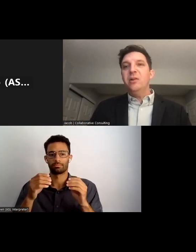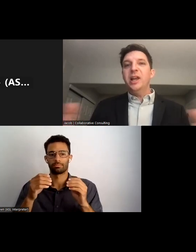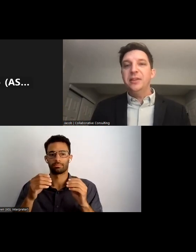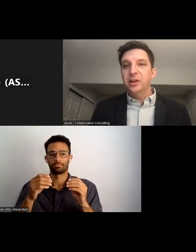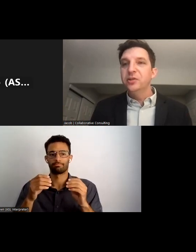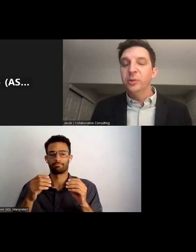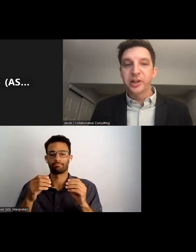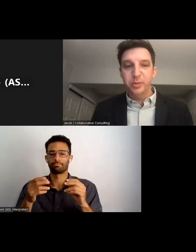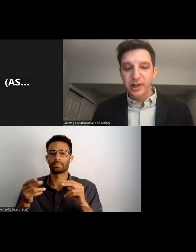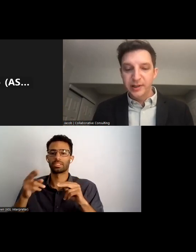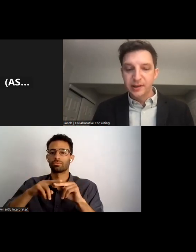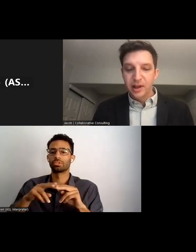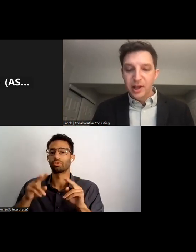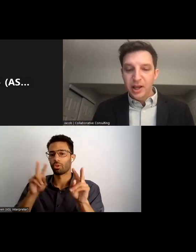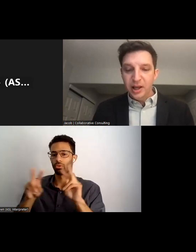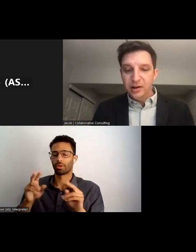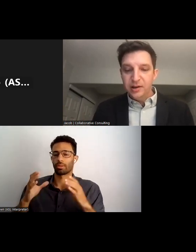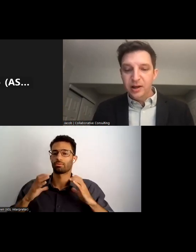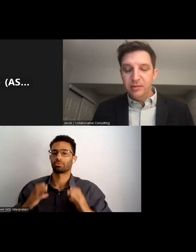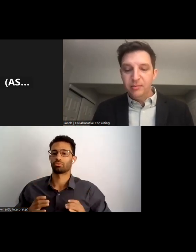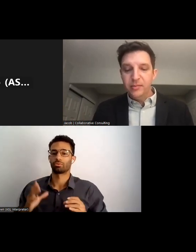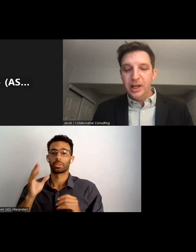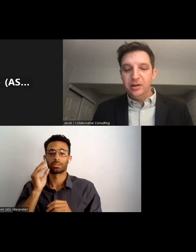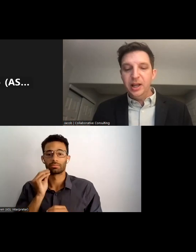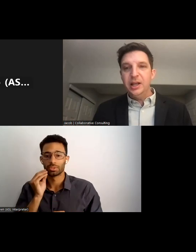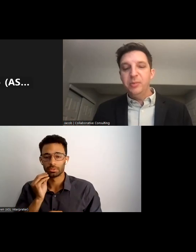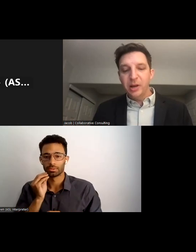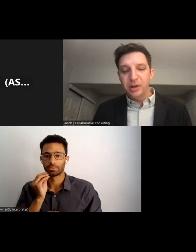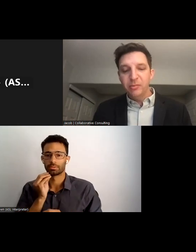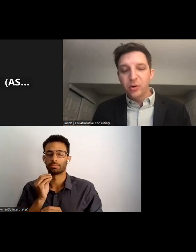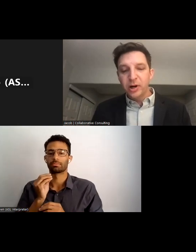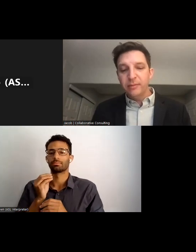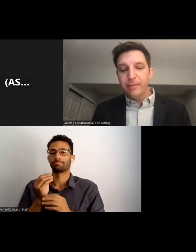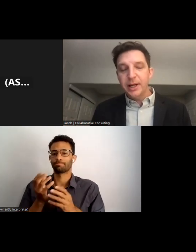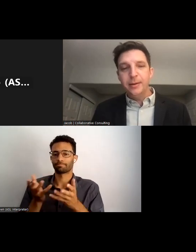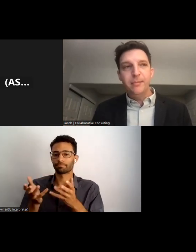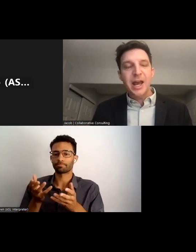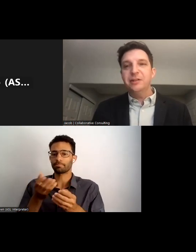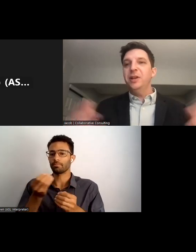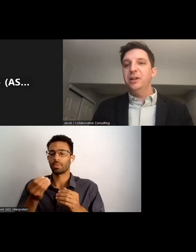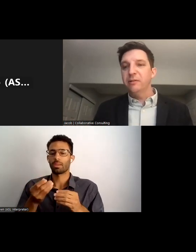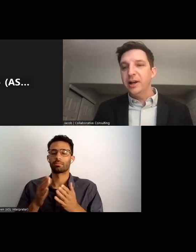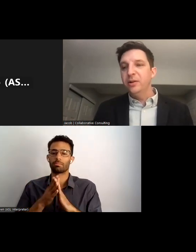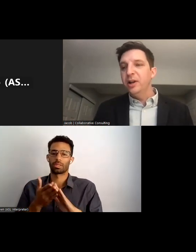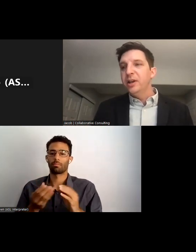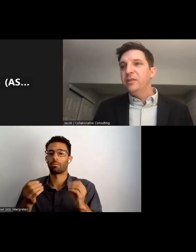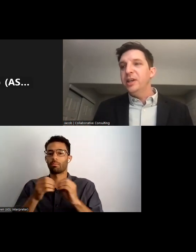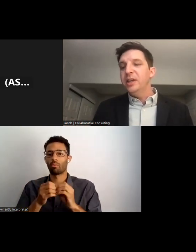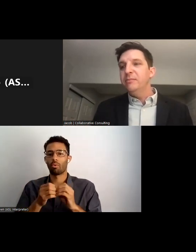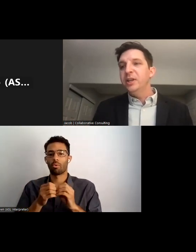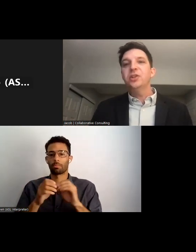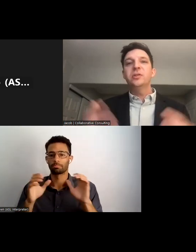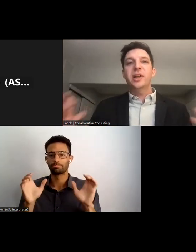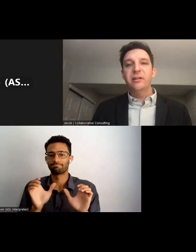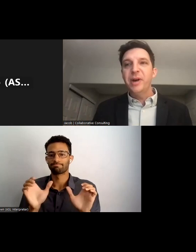looking out at the consumer experience and becoming more activated around